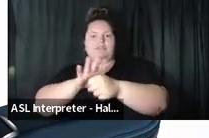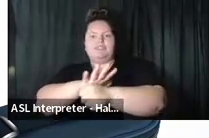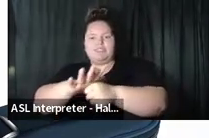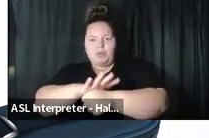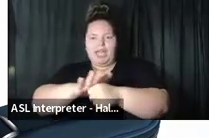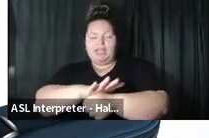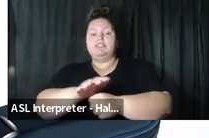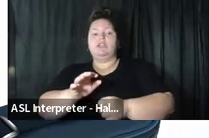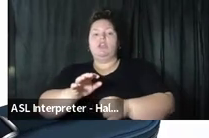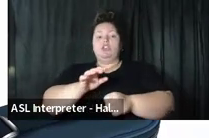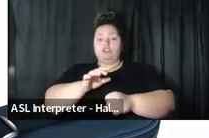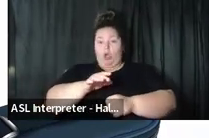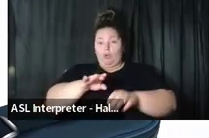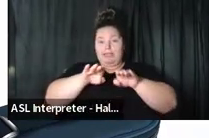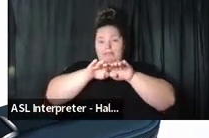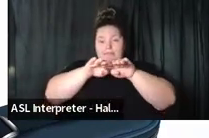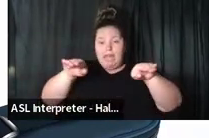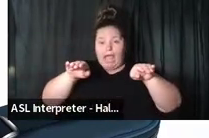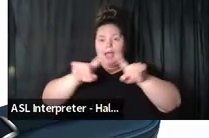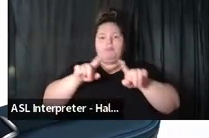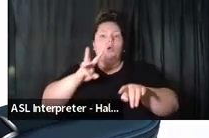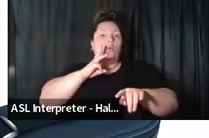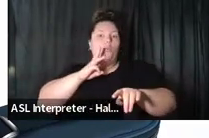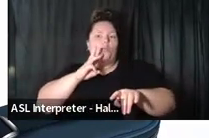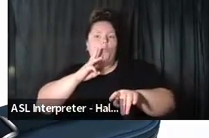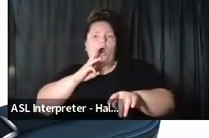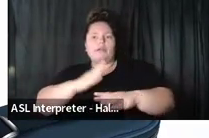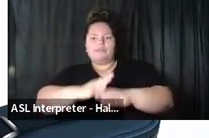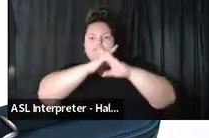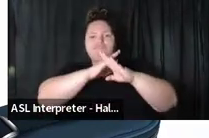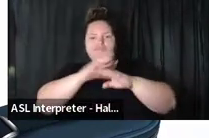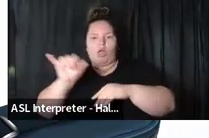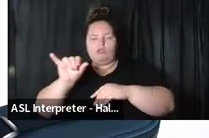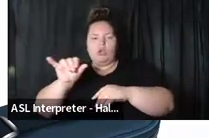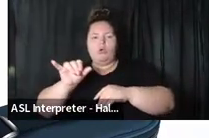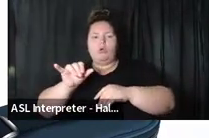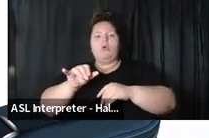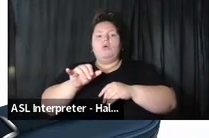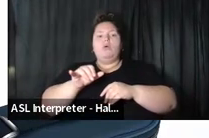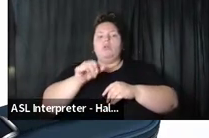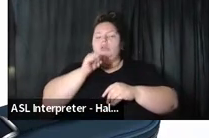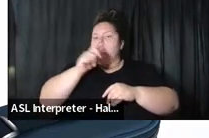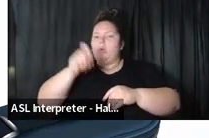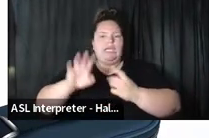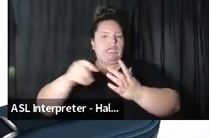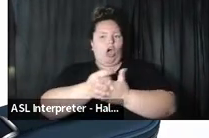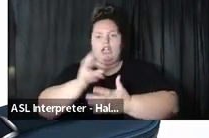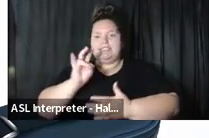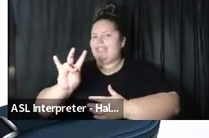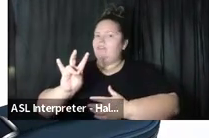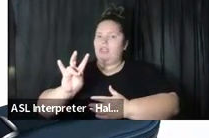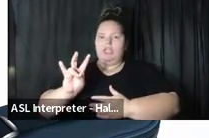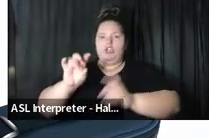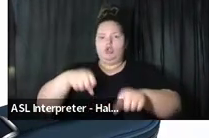is waterproof, and you can take out the individual boxes. You don't need to take all 7, or you can keep them together as a